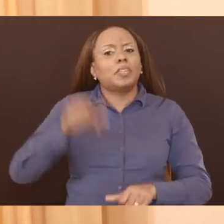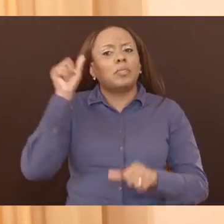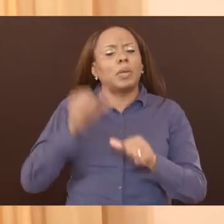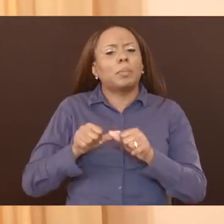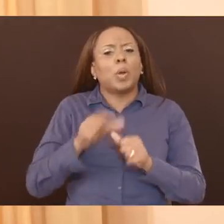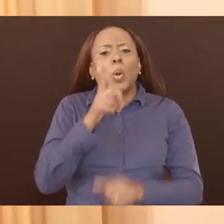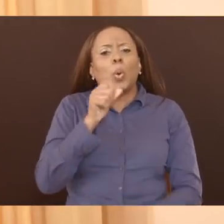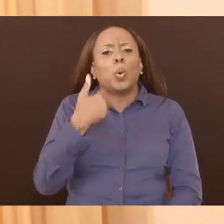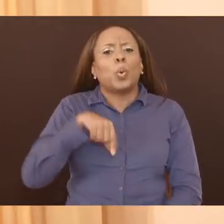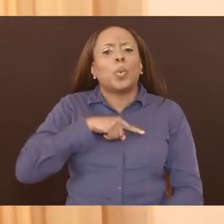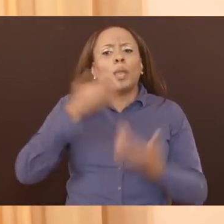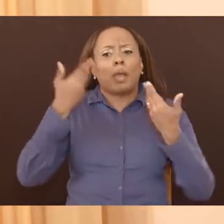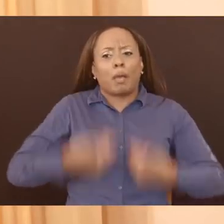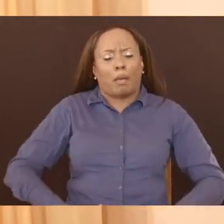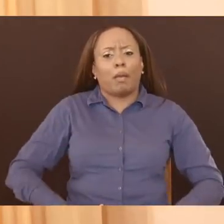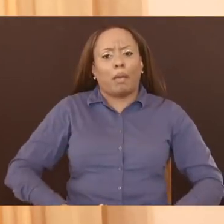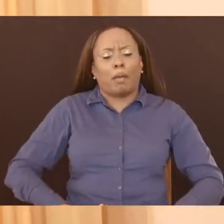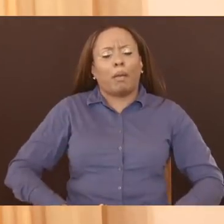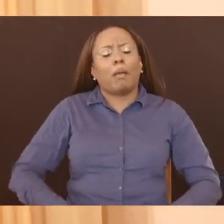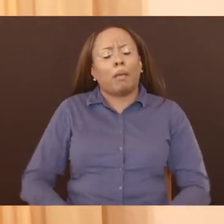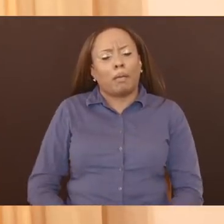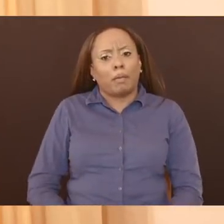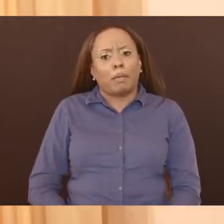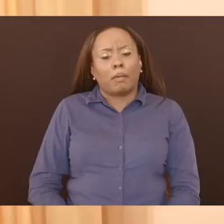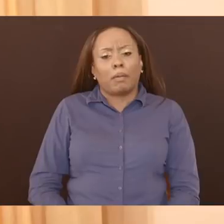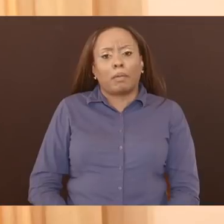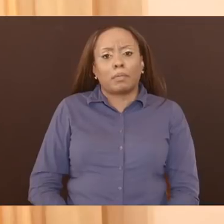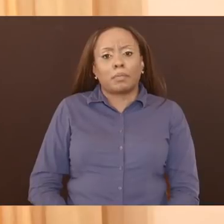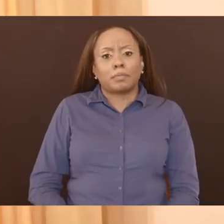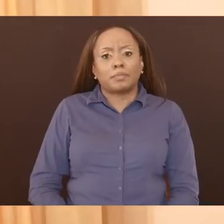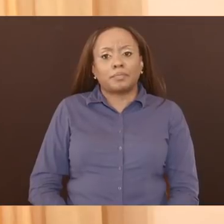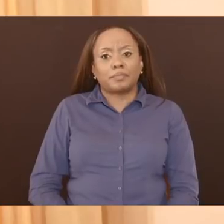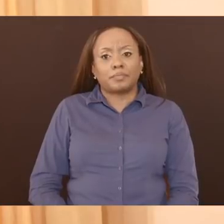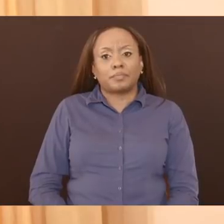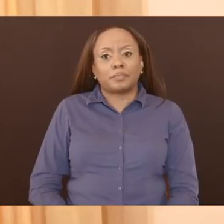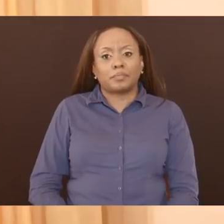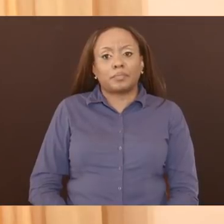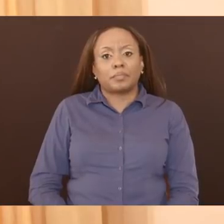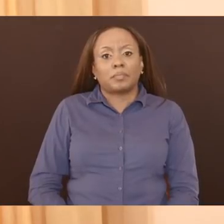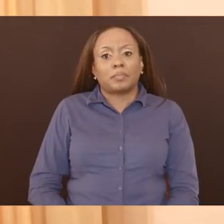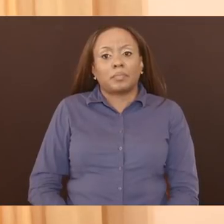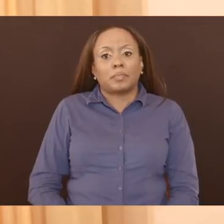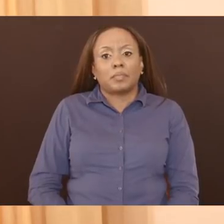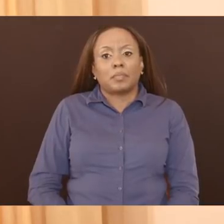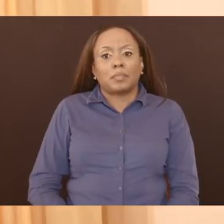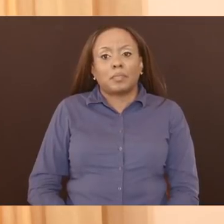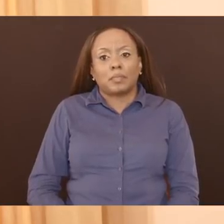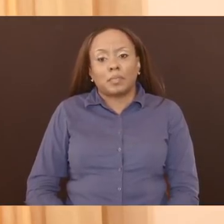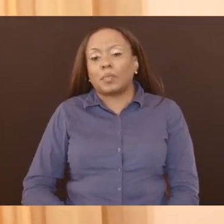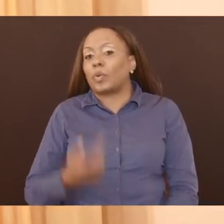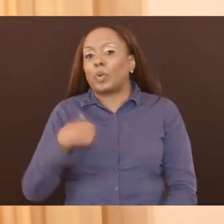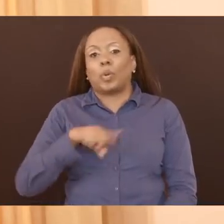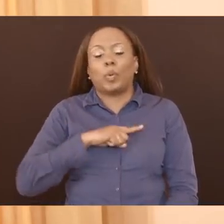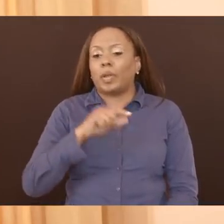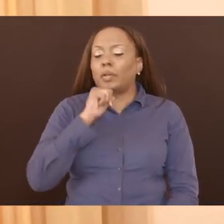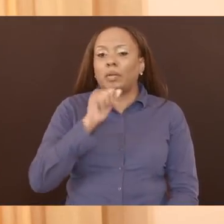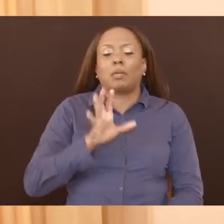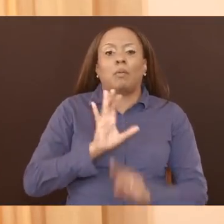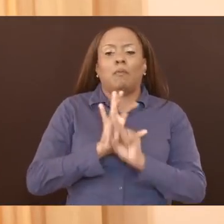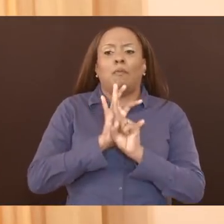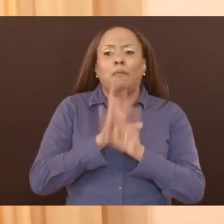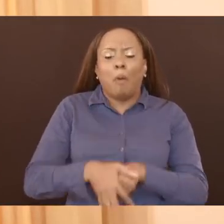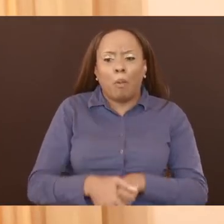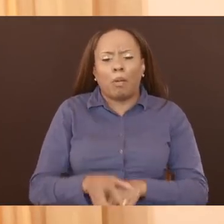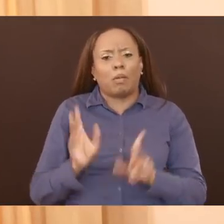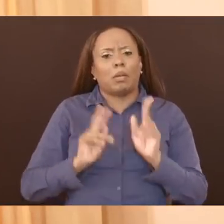we have determined that it is not our way to be able to mandate persons, but to reason and to be able to have and put in place the